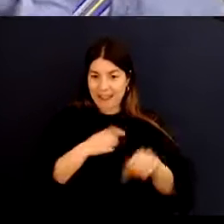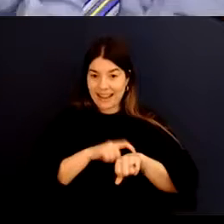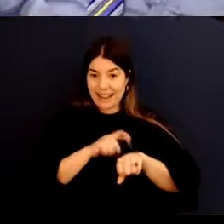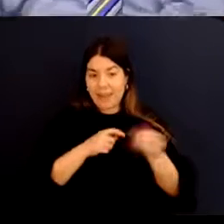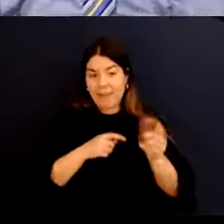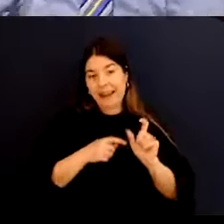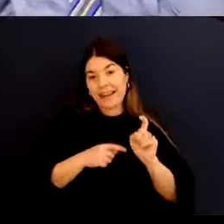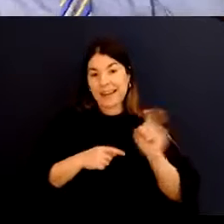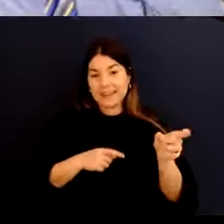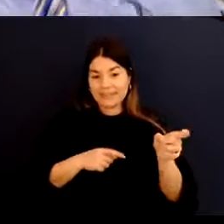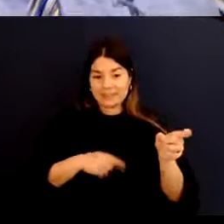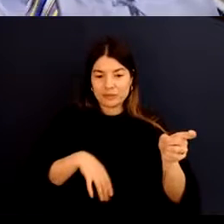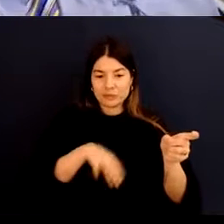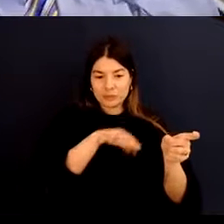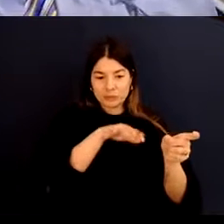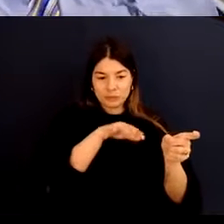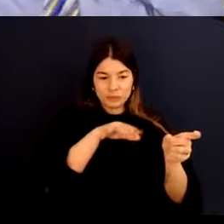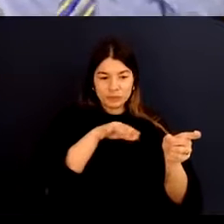There are no rules against being nice.